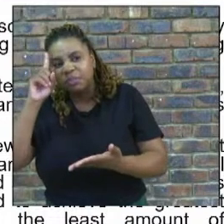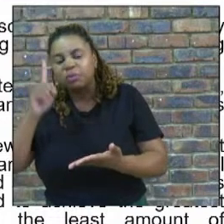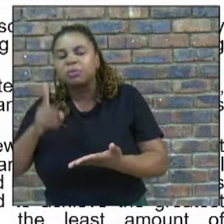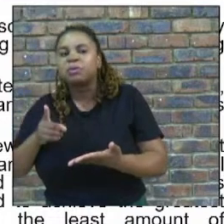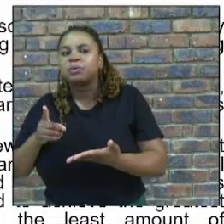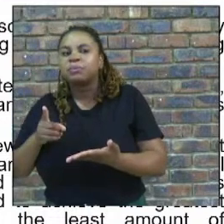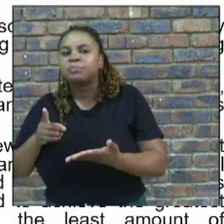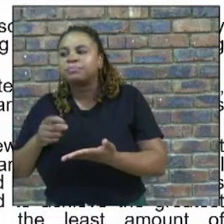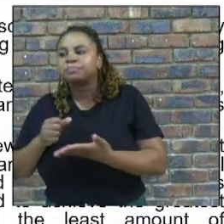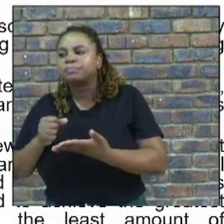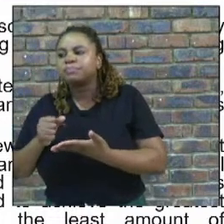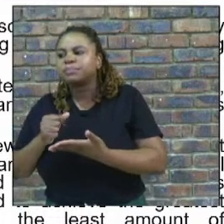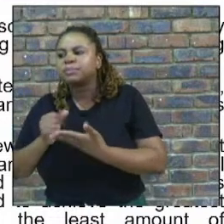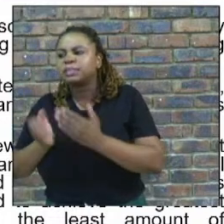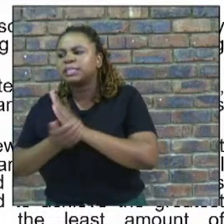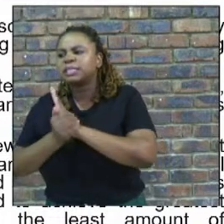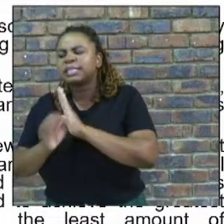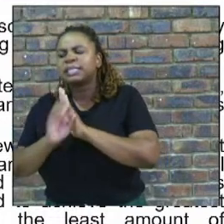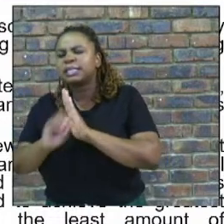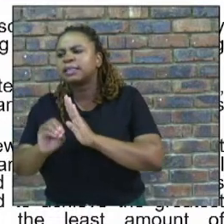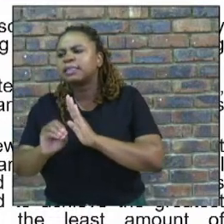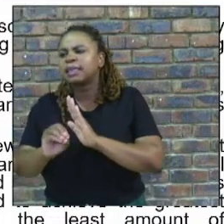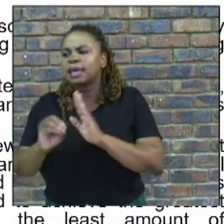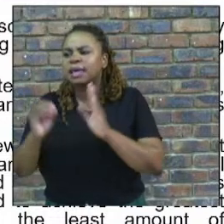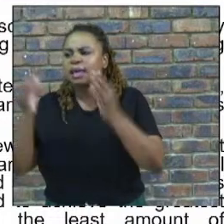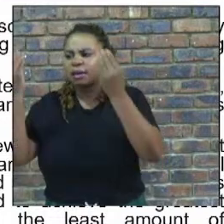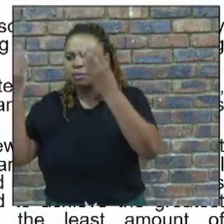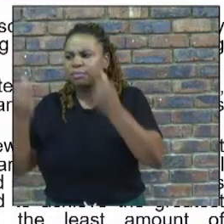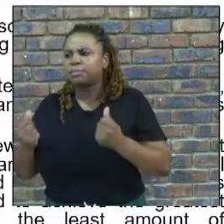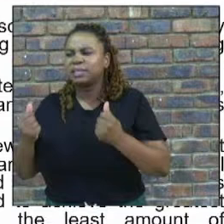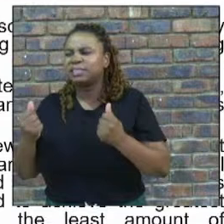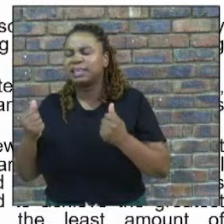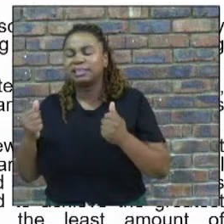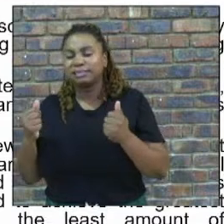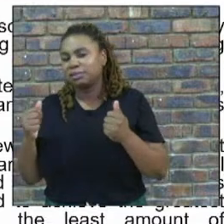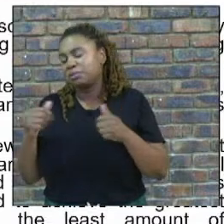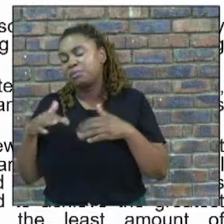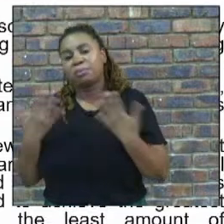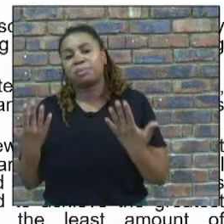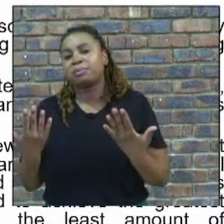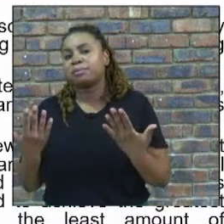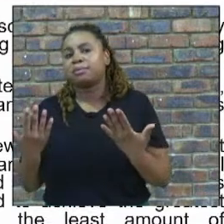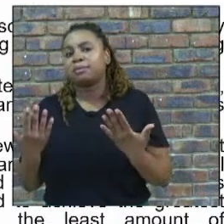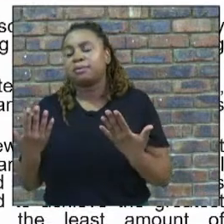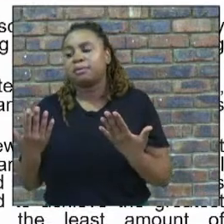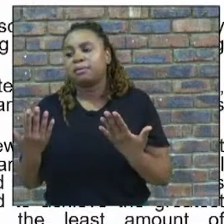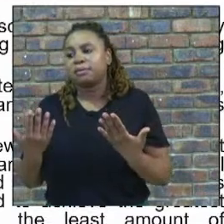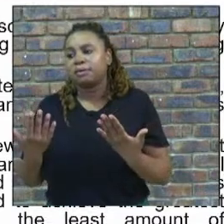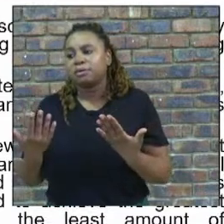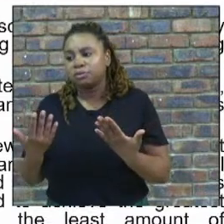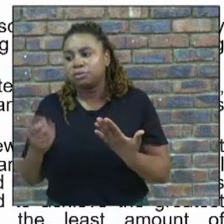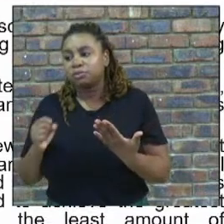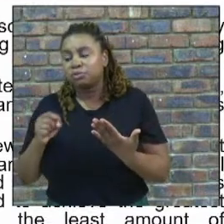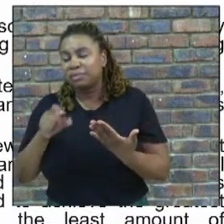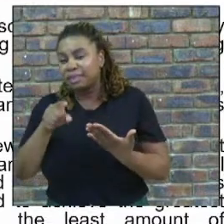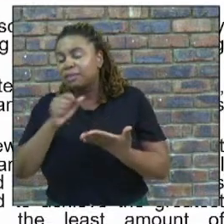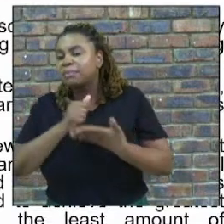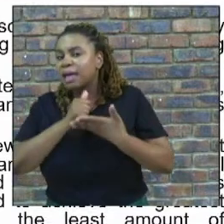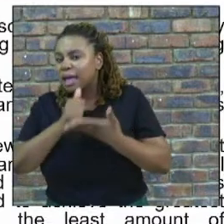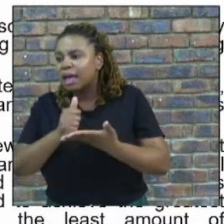the money to participate. Because if you look at the issue around guarantee,